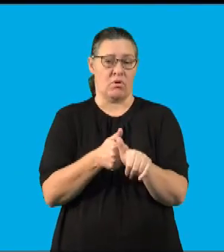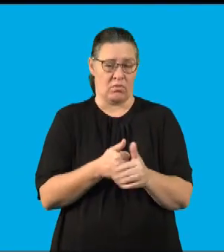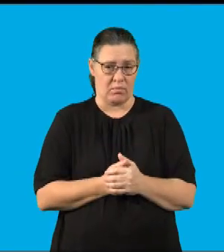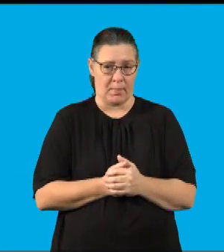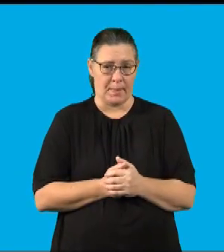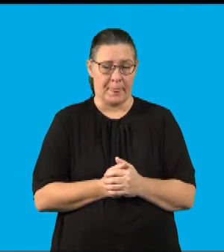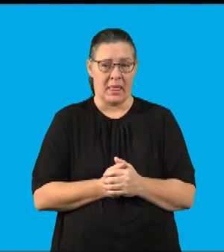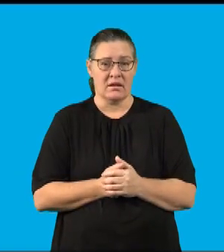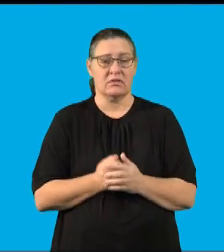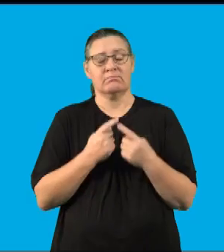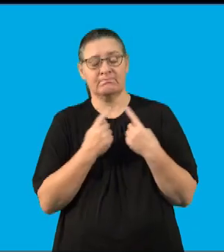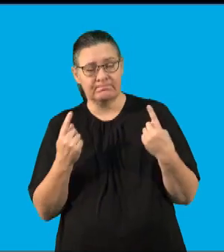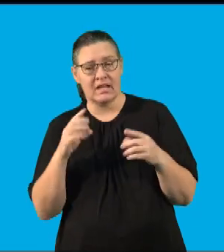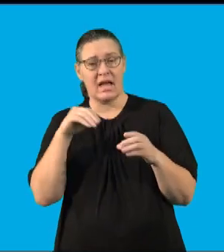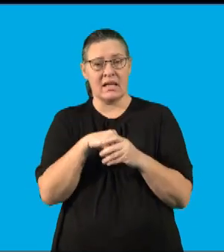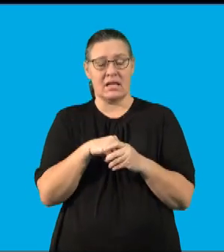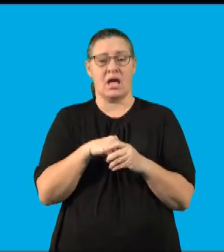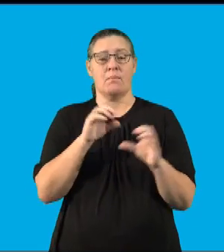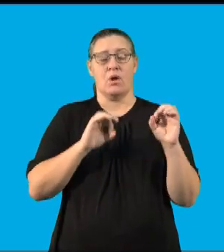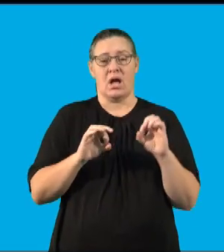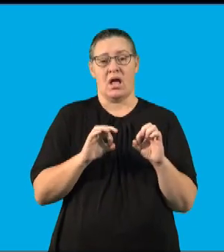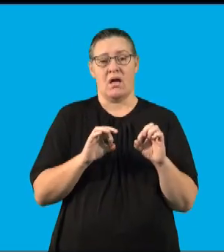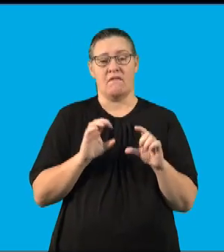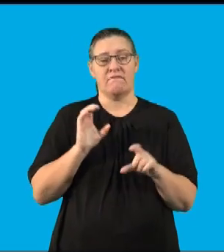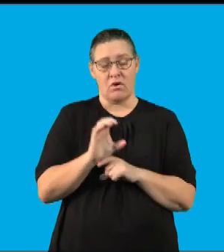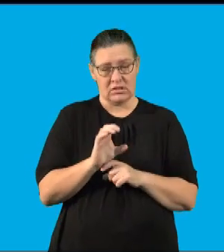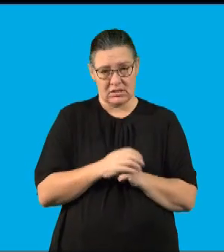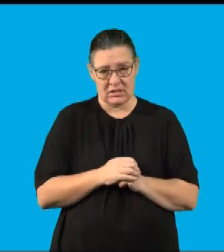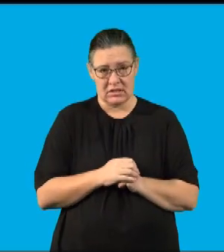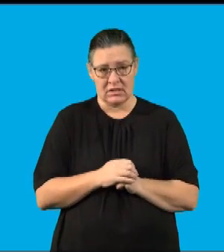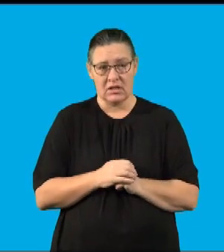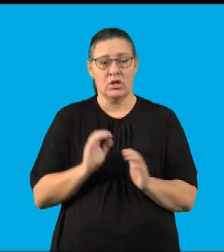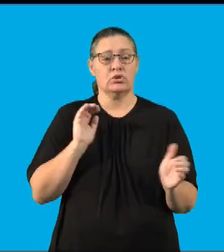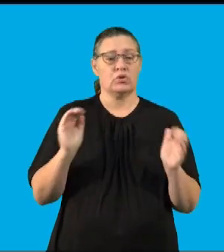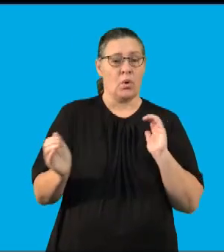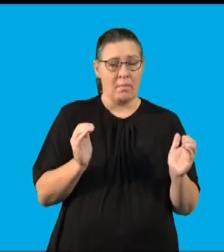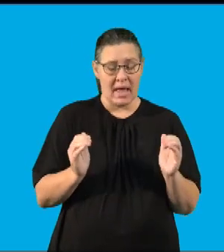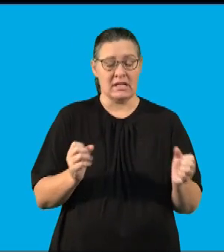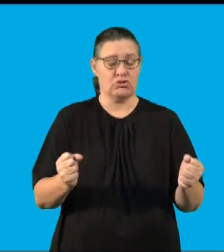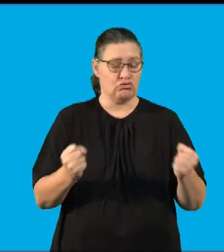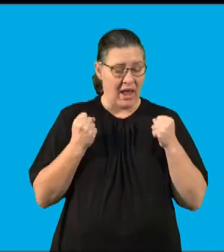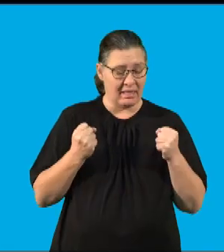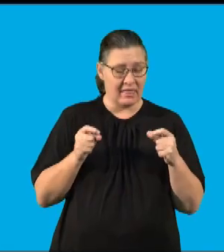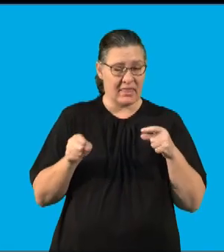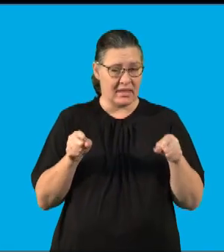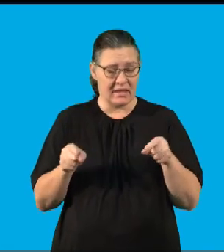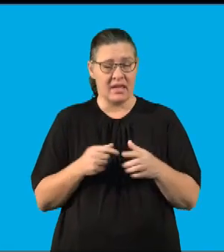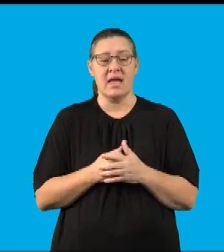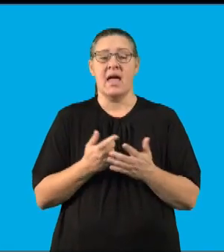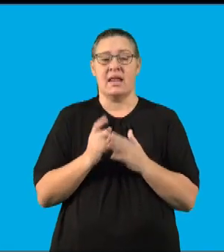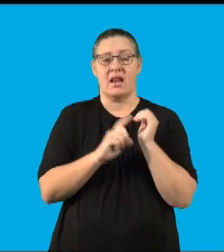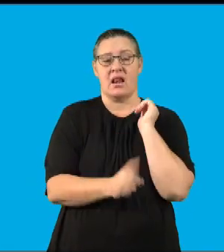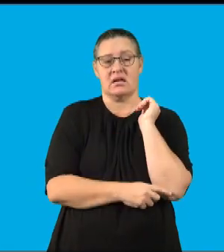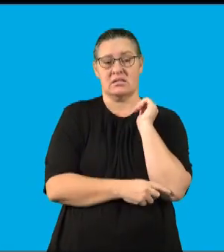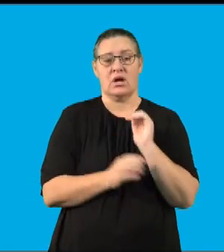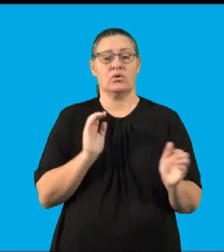To state the type of intermolecular force in each compound, again to compare the strength of the intermolecular force, and